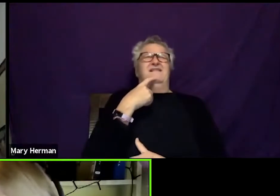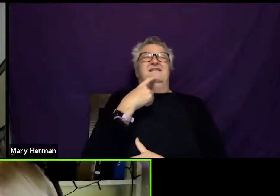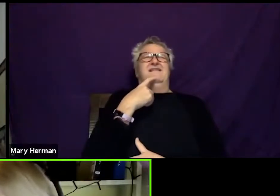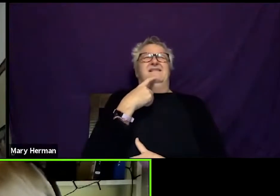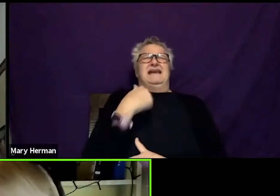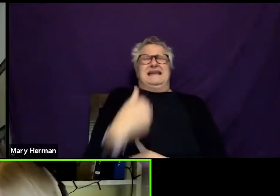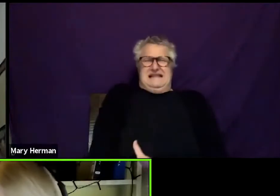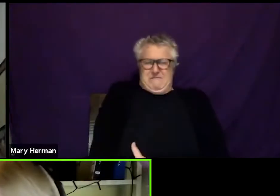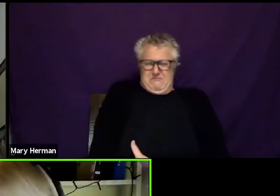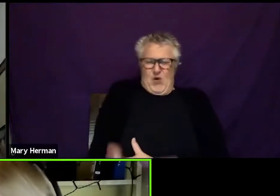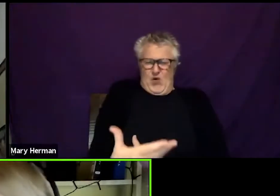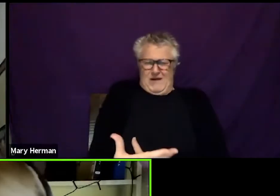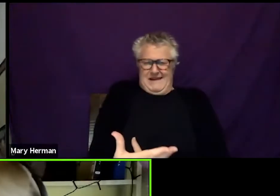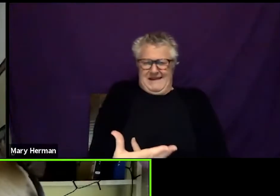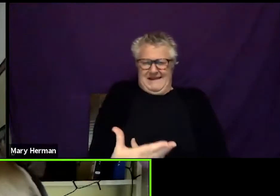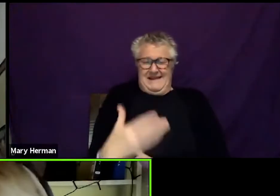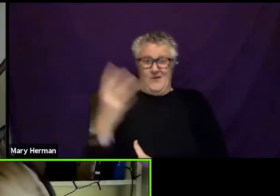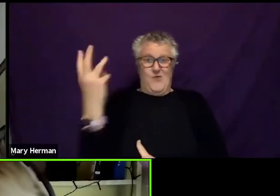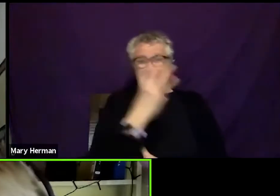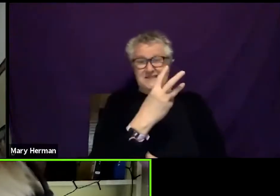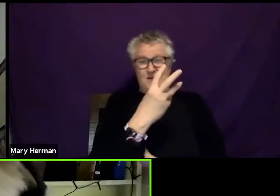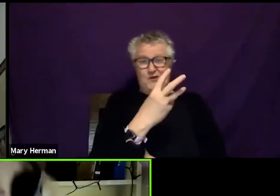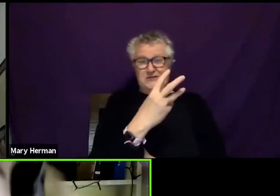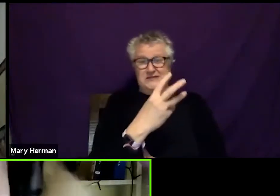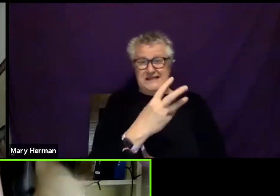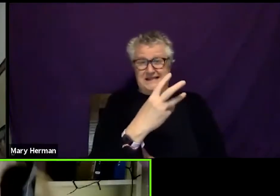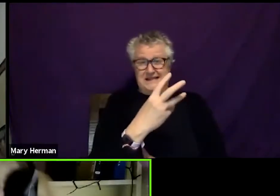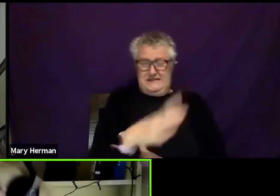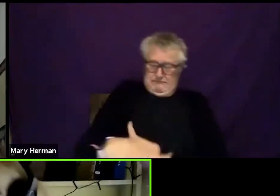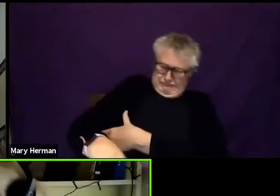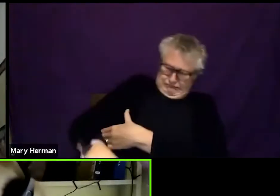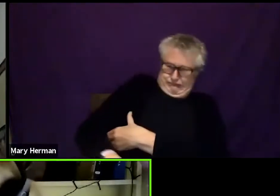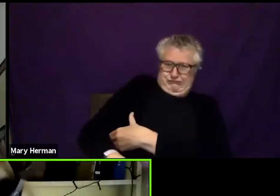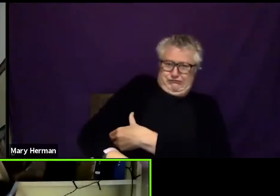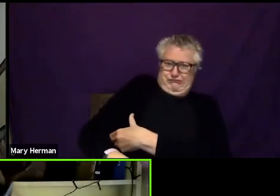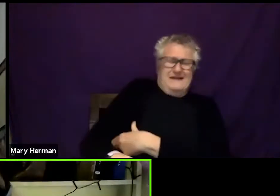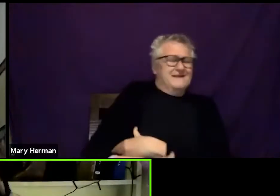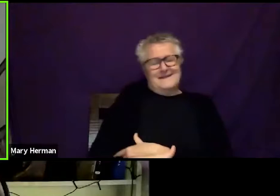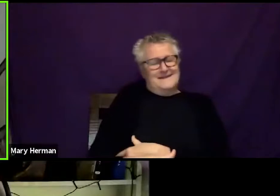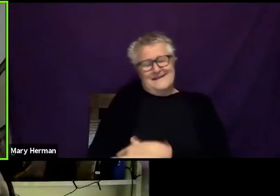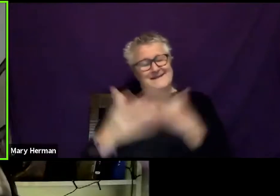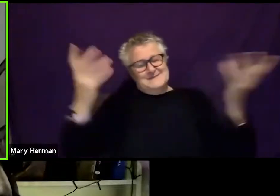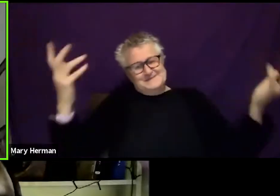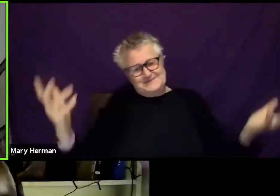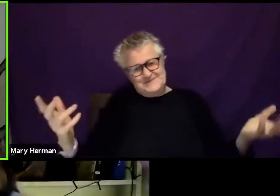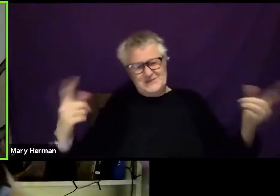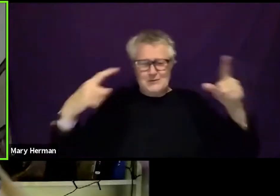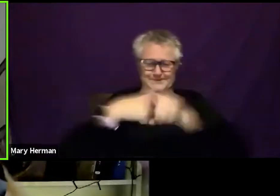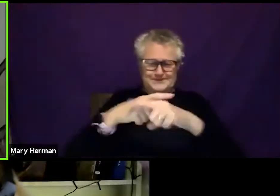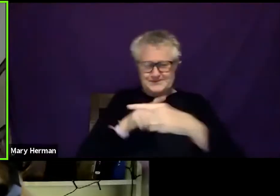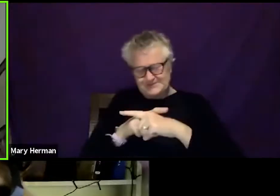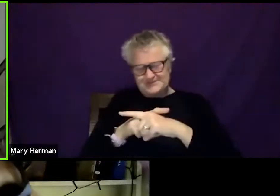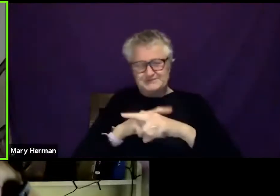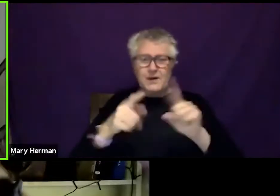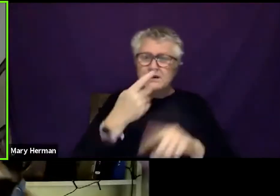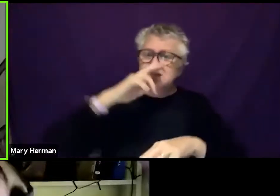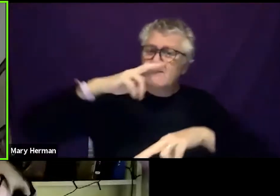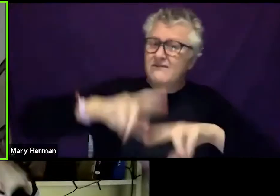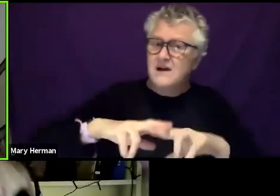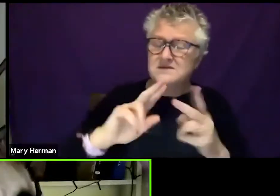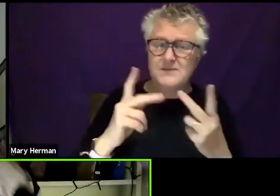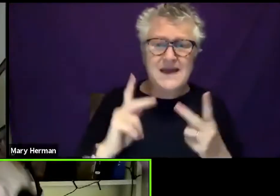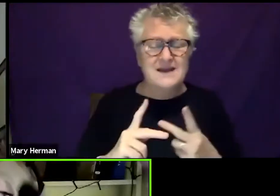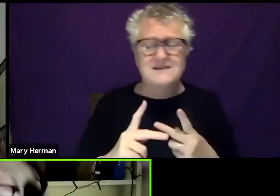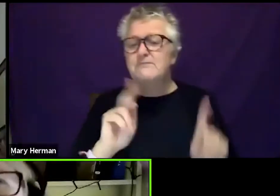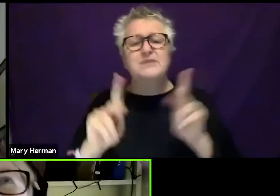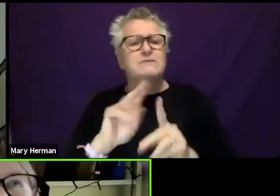you for coming. I'm a bit drunk. Like, and it's fun. It's a fun space. You have a drink, and people engage however they